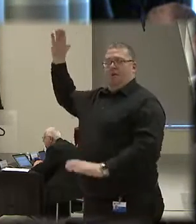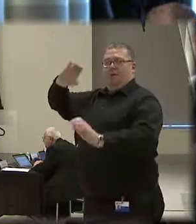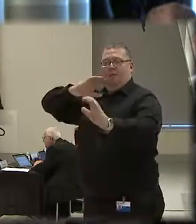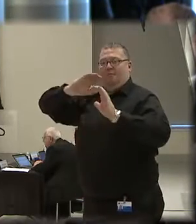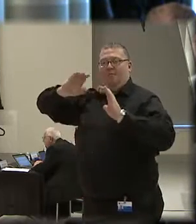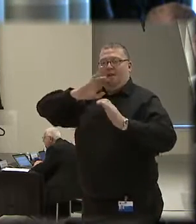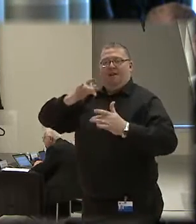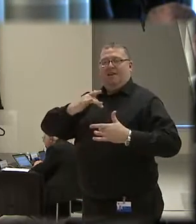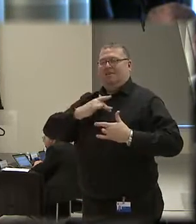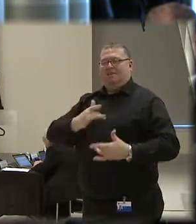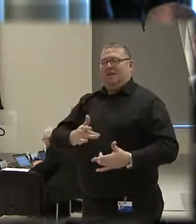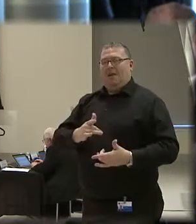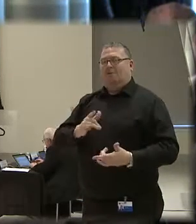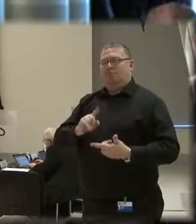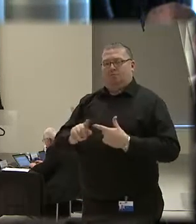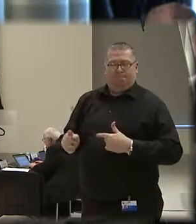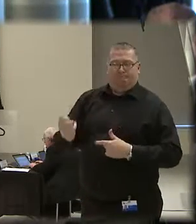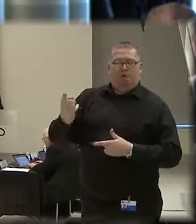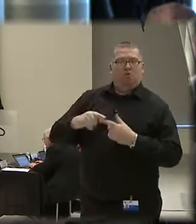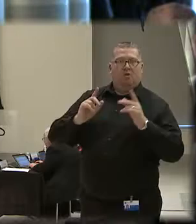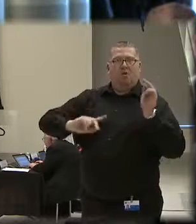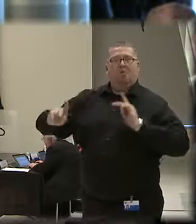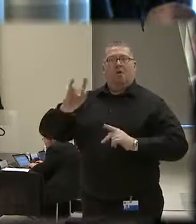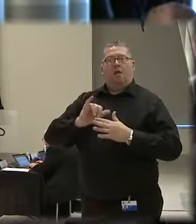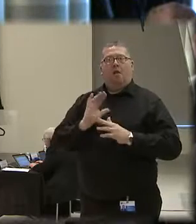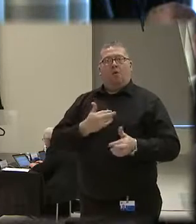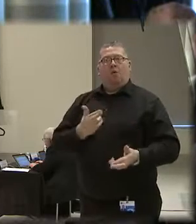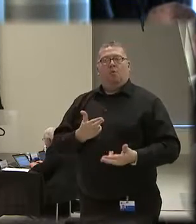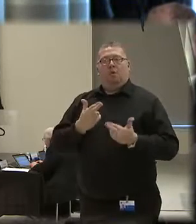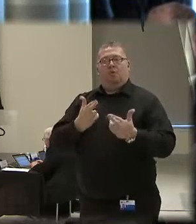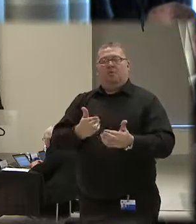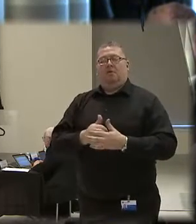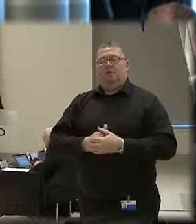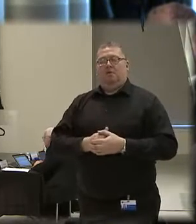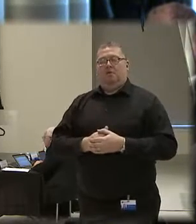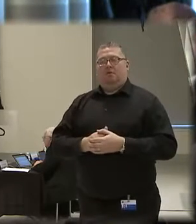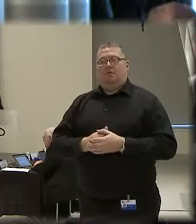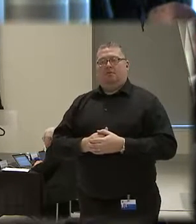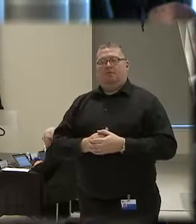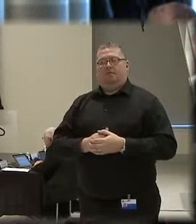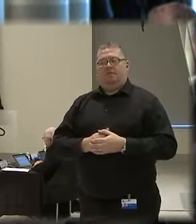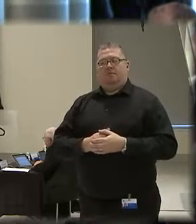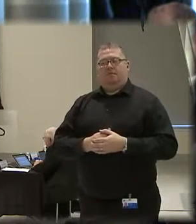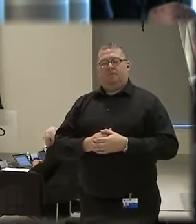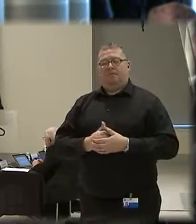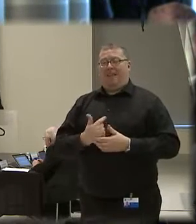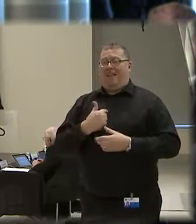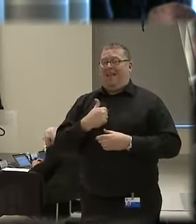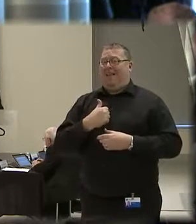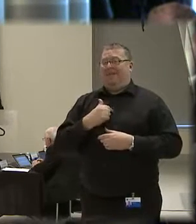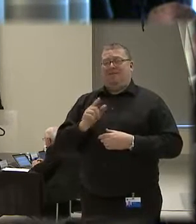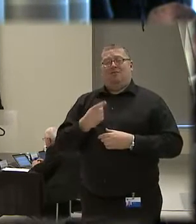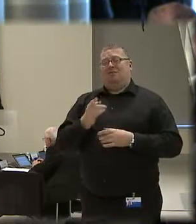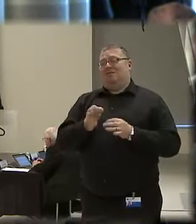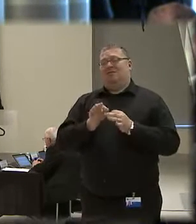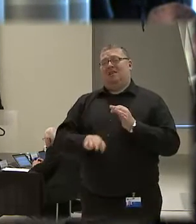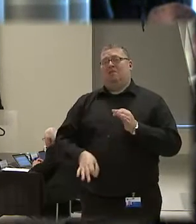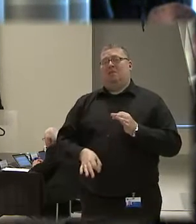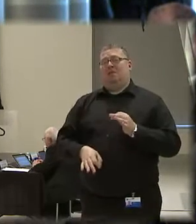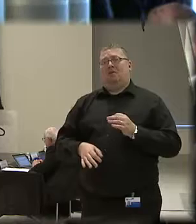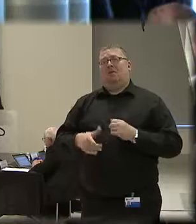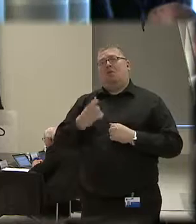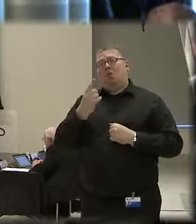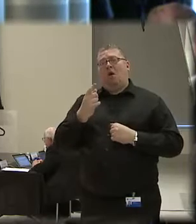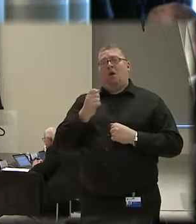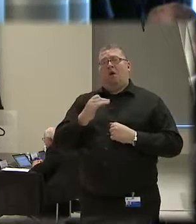appears to be a form of intimidation, is recommended. While I am simply one of many leaders